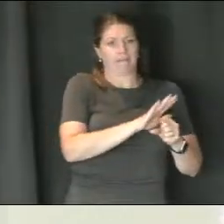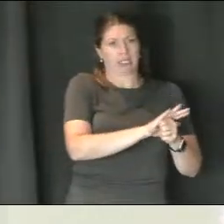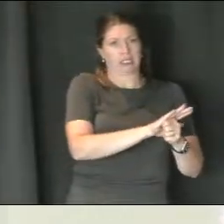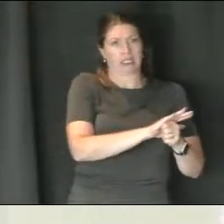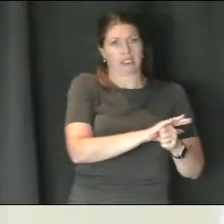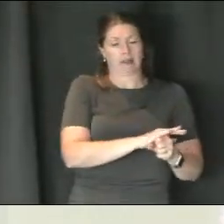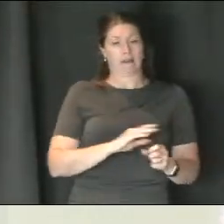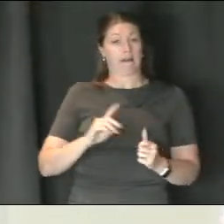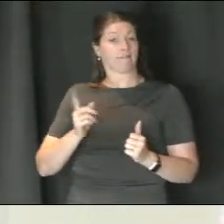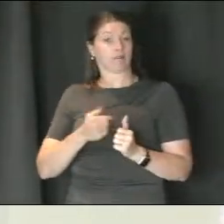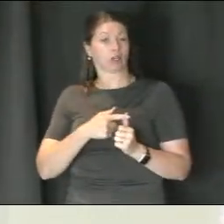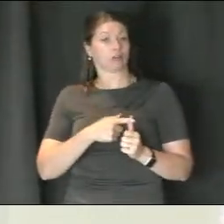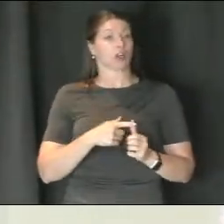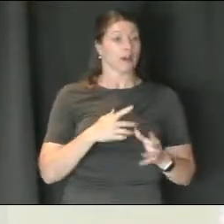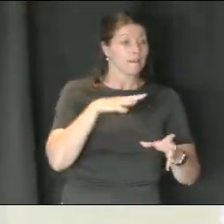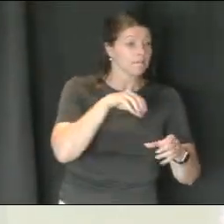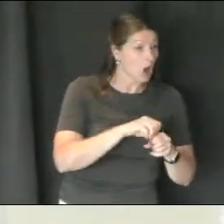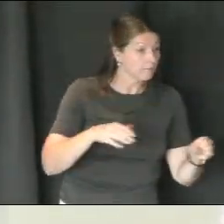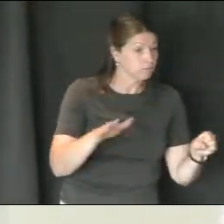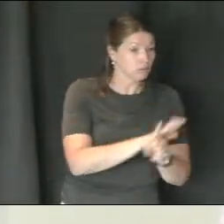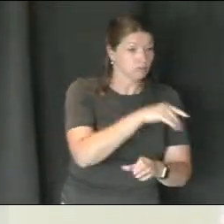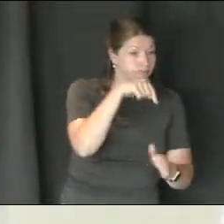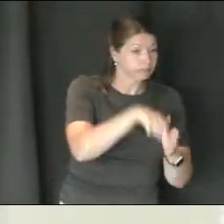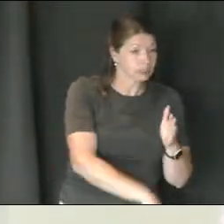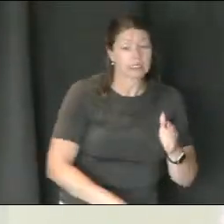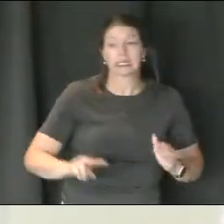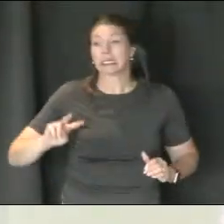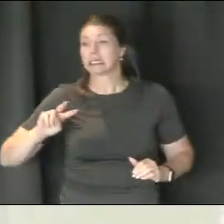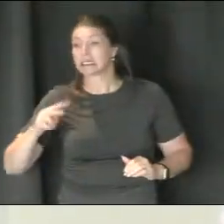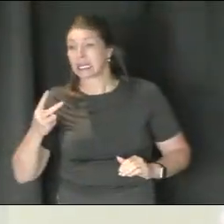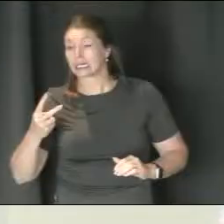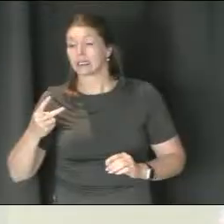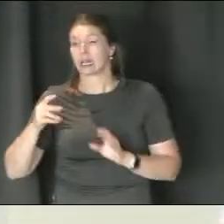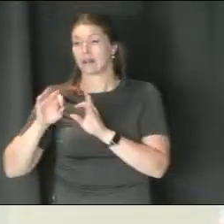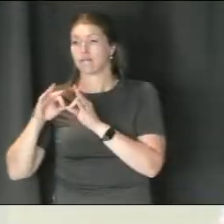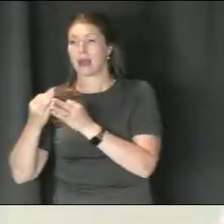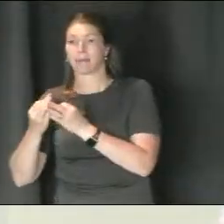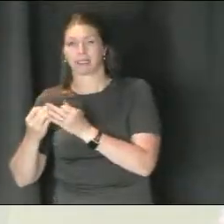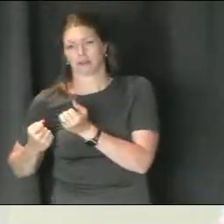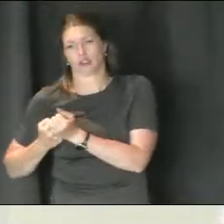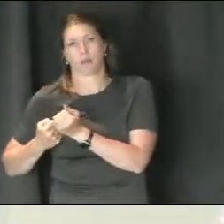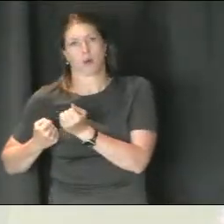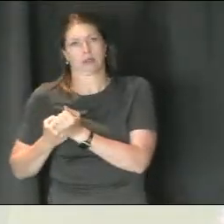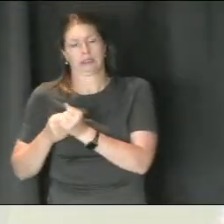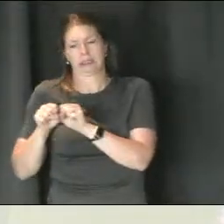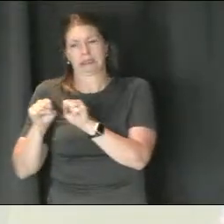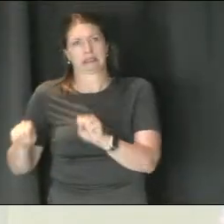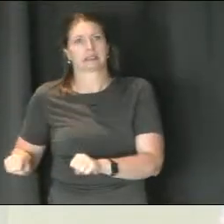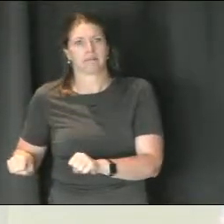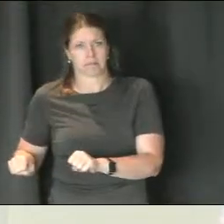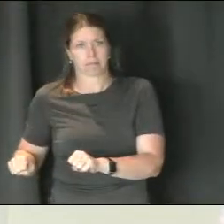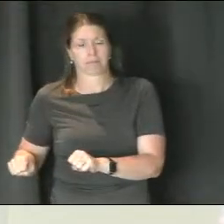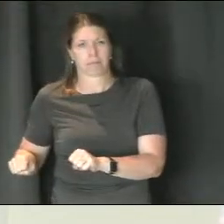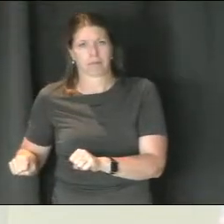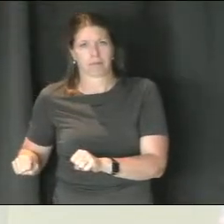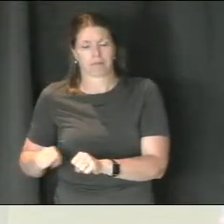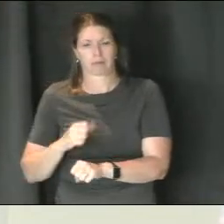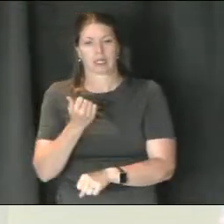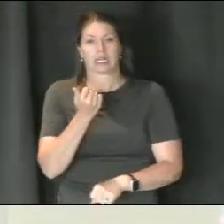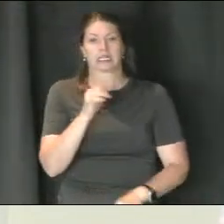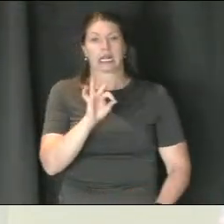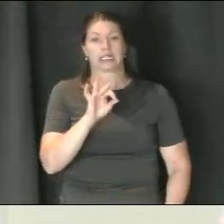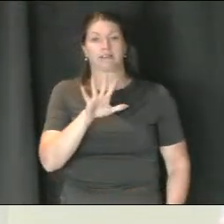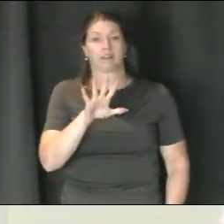an organized group, and the second is being family proponents. Since 1956,